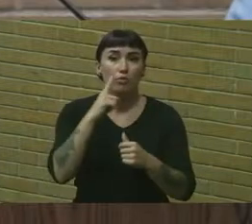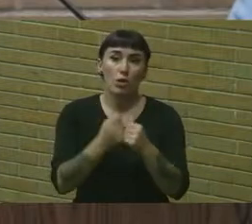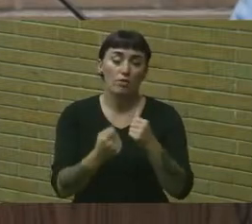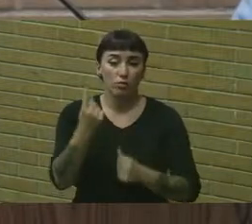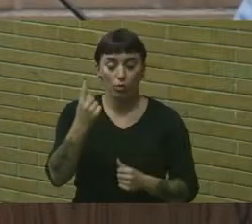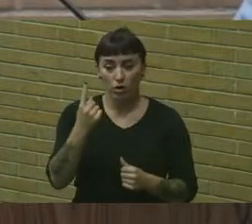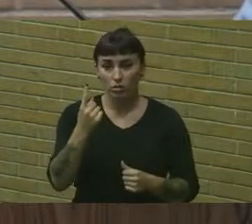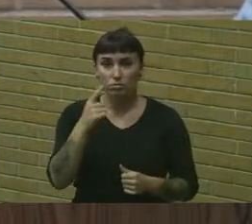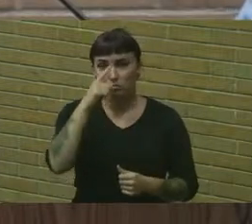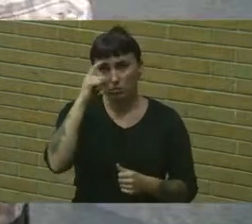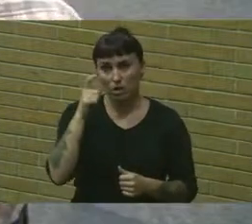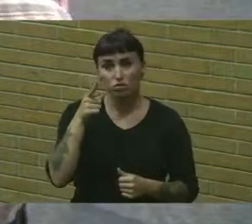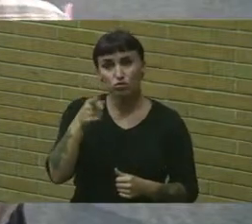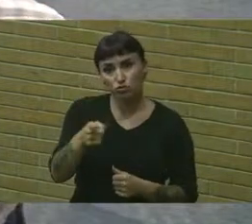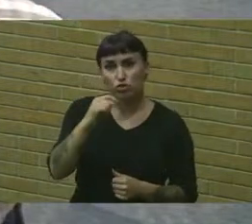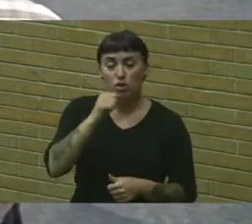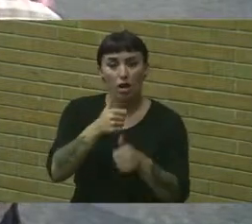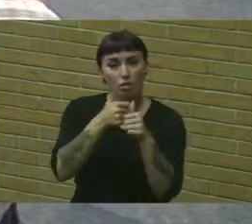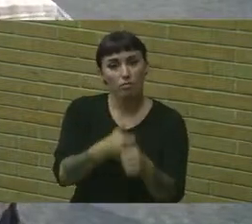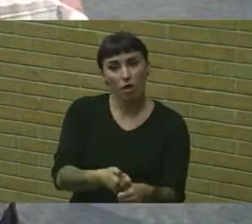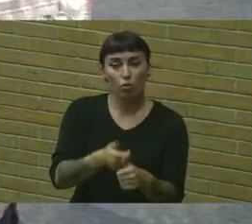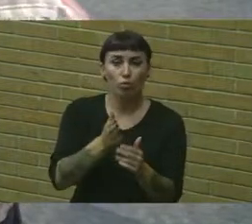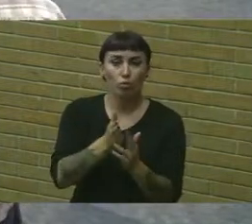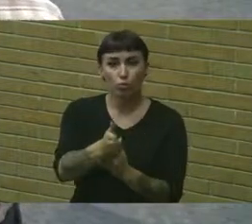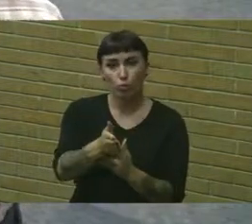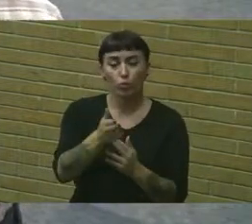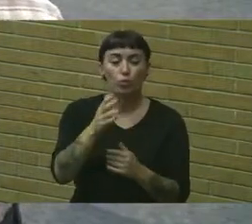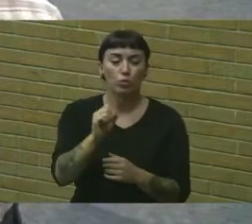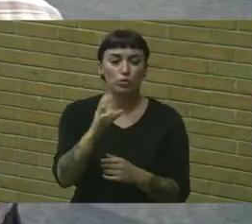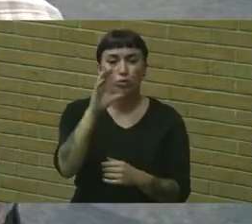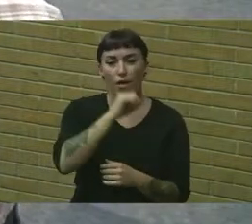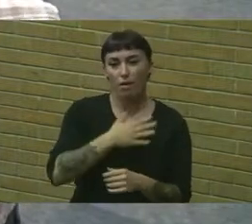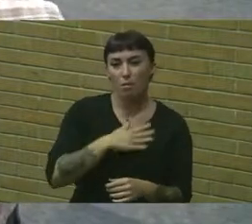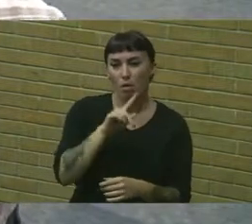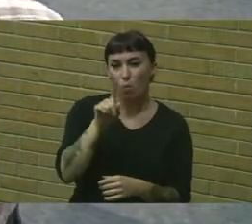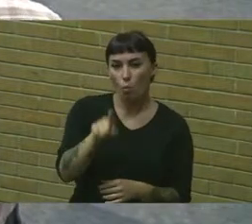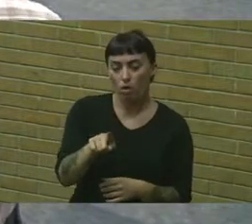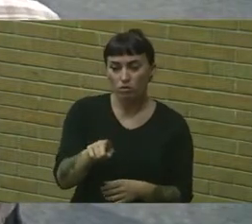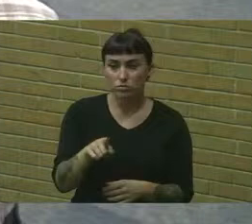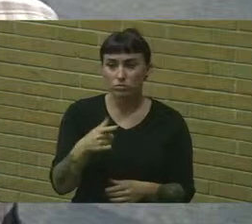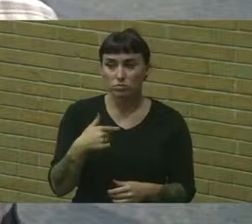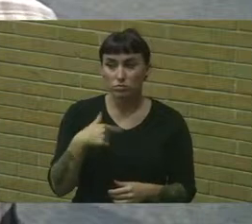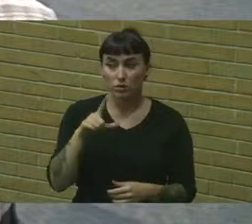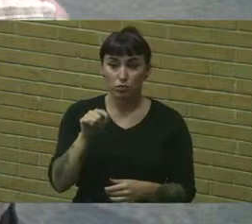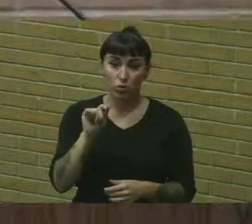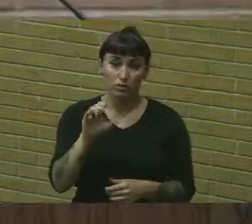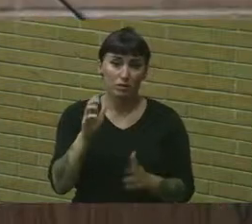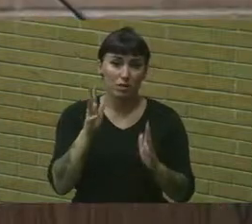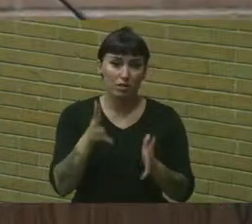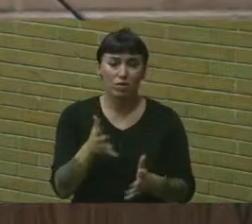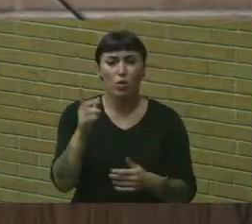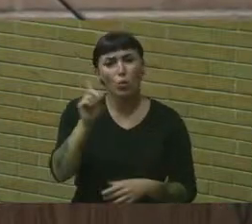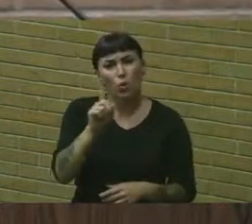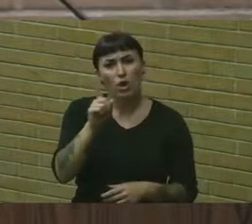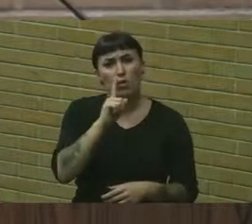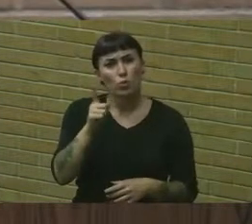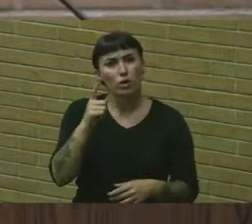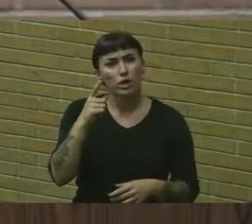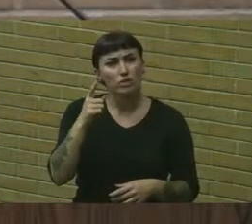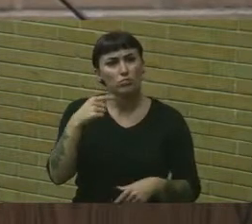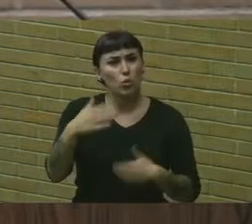everybody because you're not following through. So I guess my question is, I have 20 seconds left, where are we going from